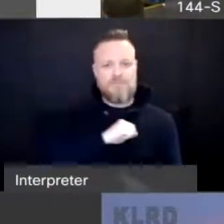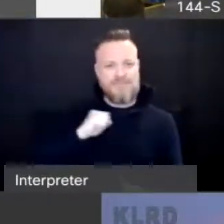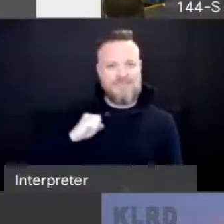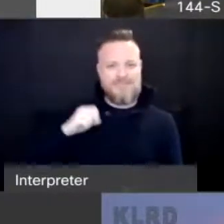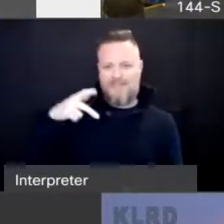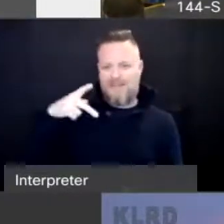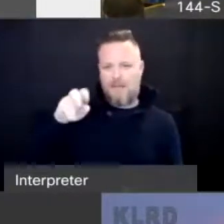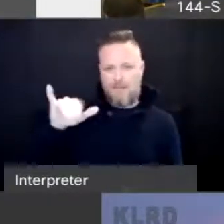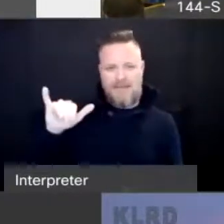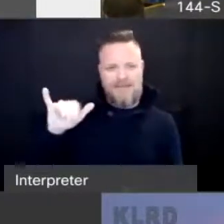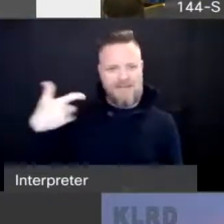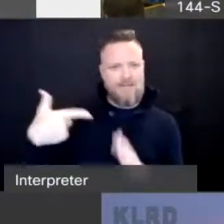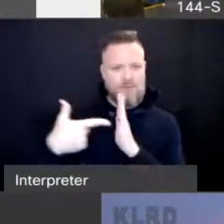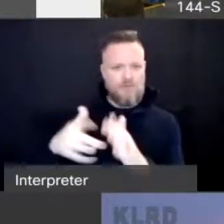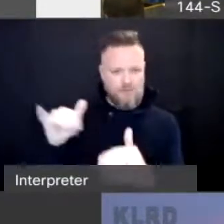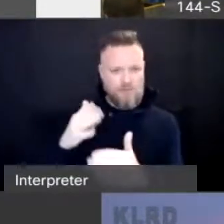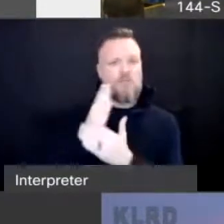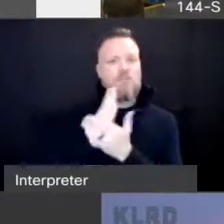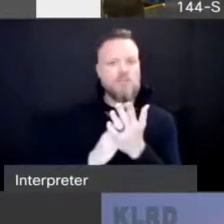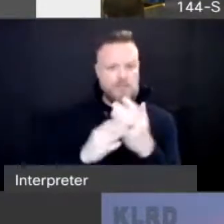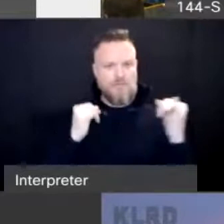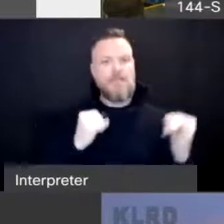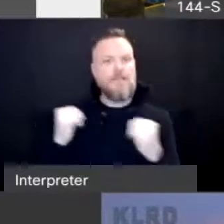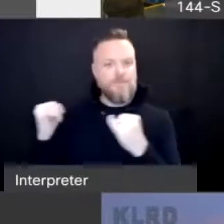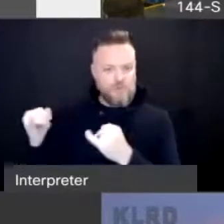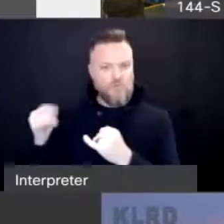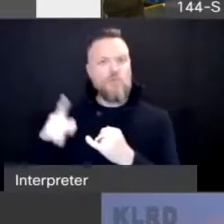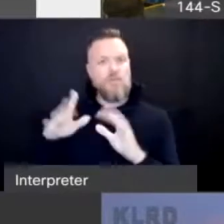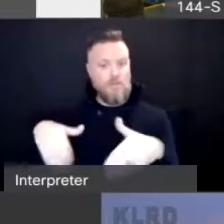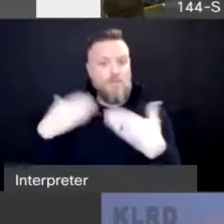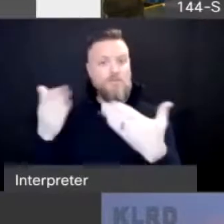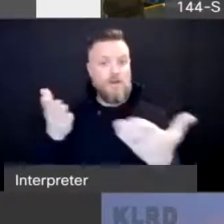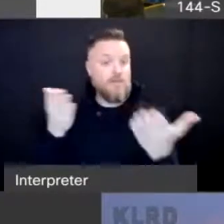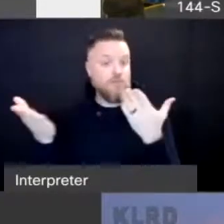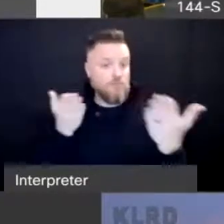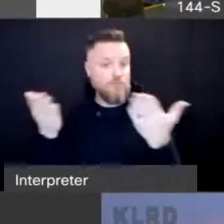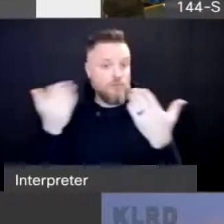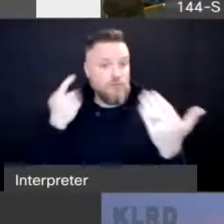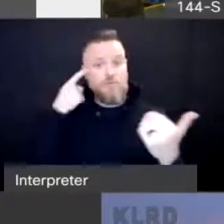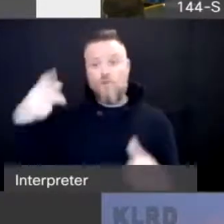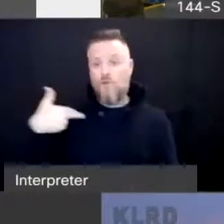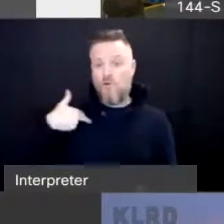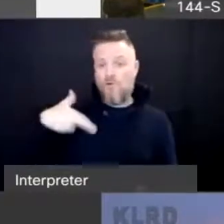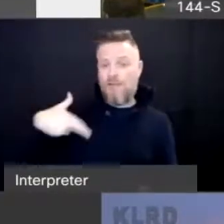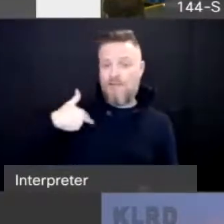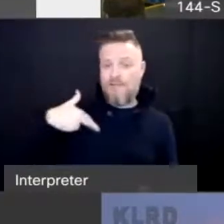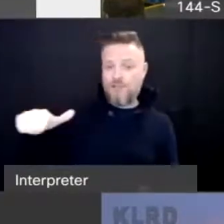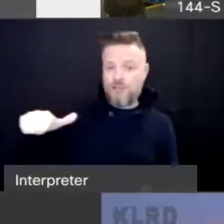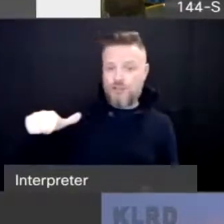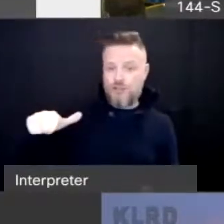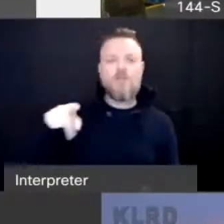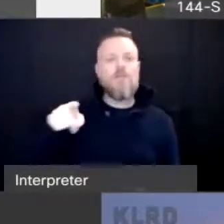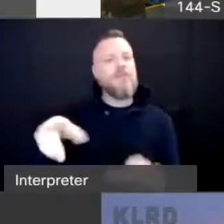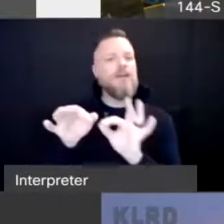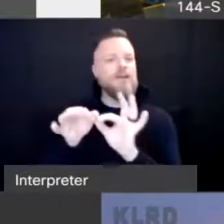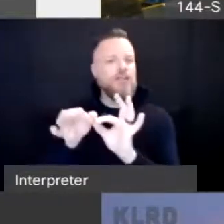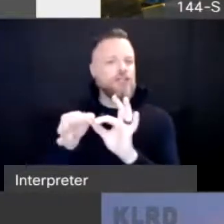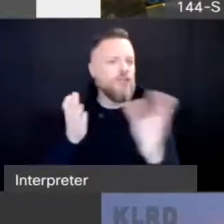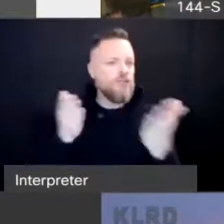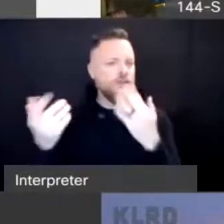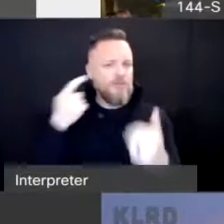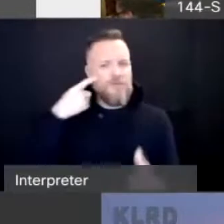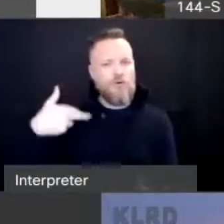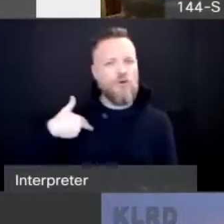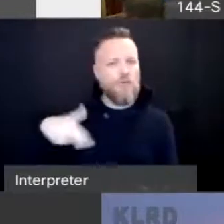Petty, there are those individuals that are providing services for religious, or they're interpreting services for